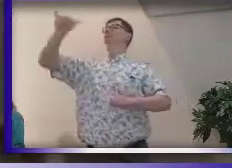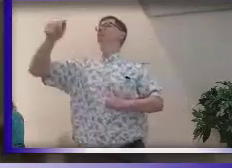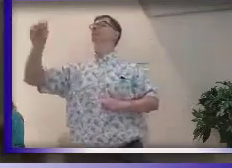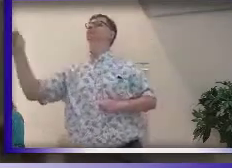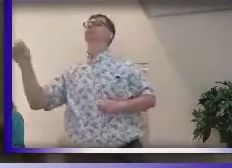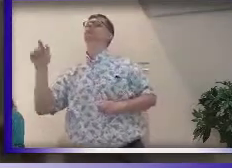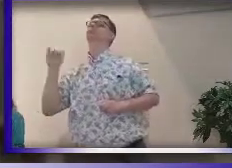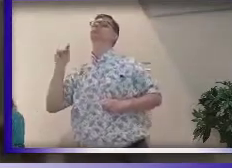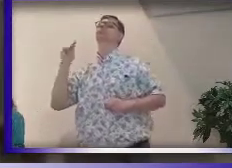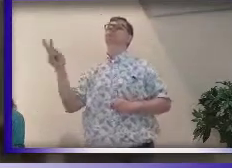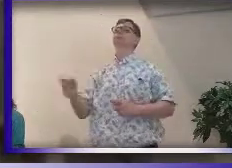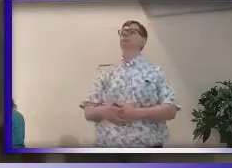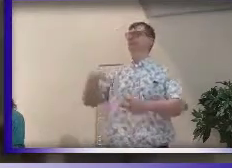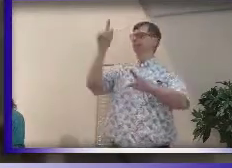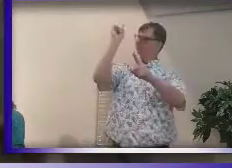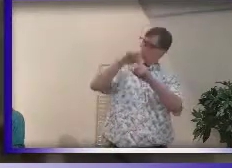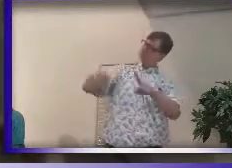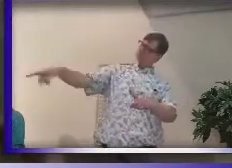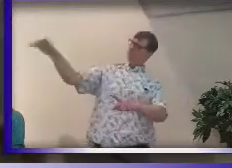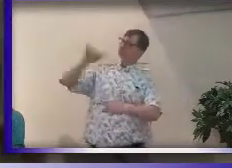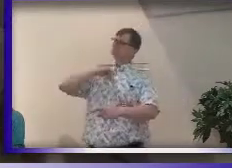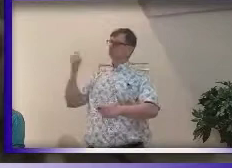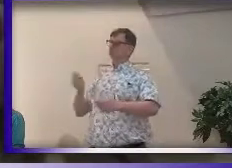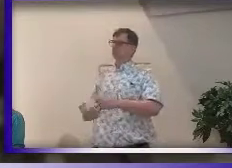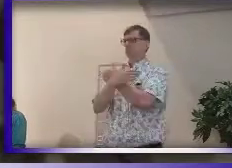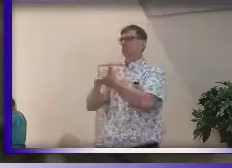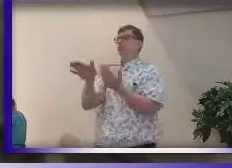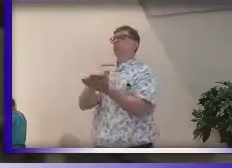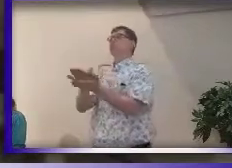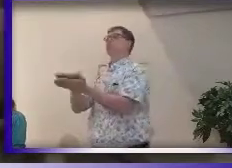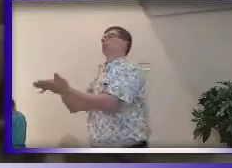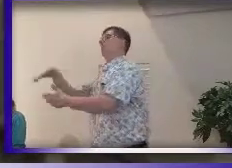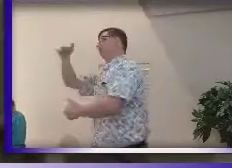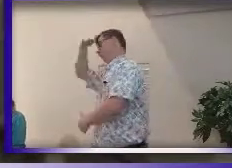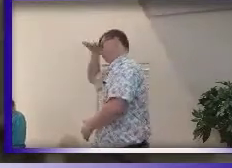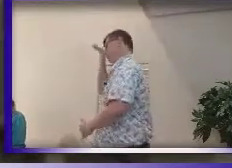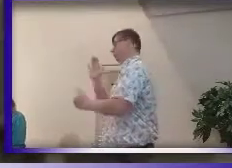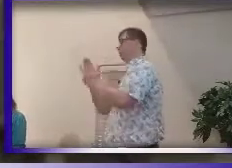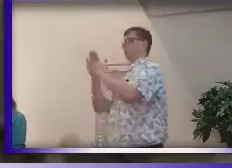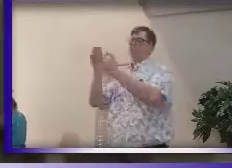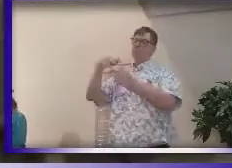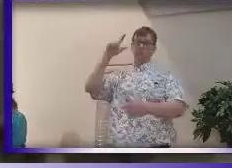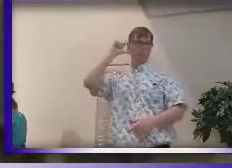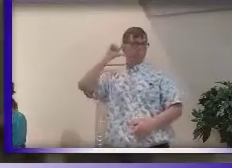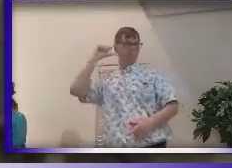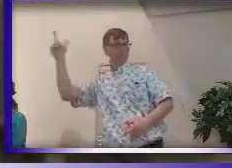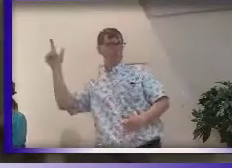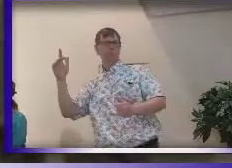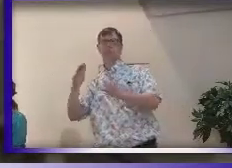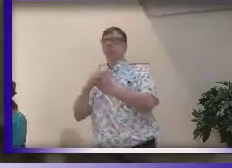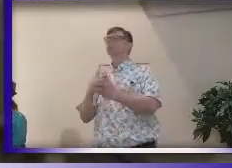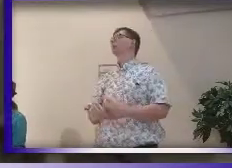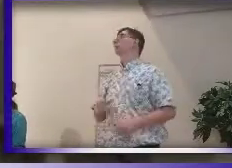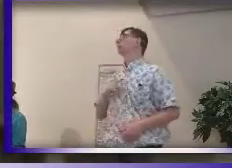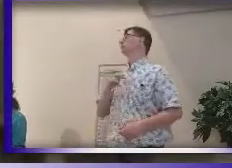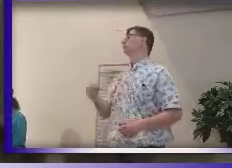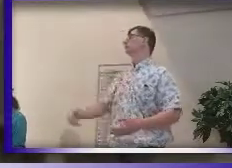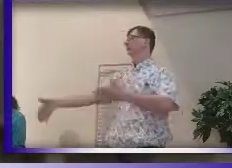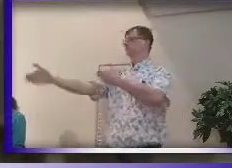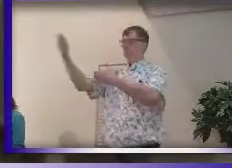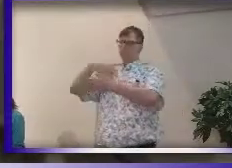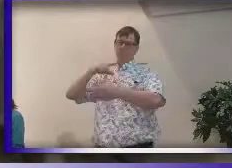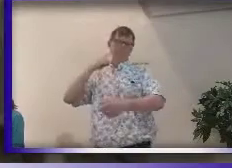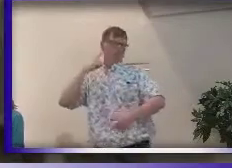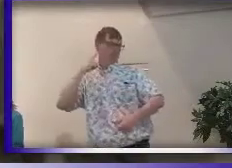how to listen with our inner ear and see with our physical eyes closed. We allow